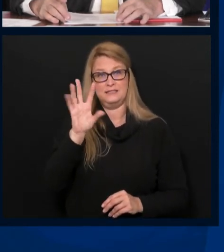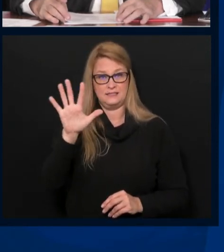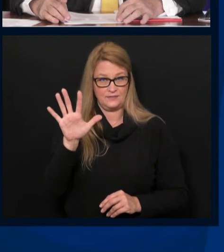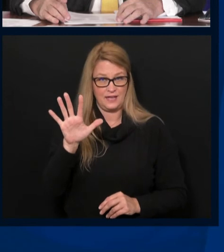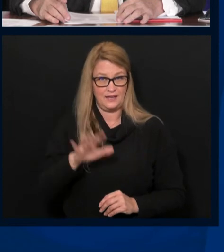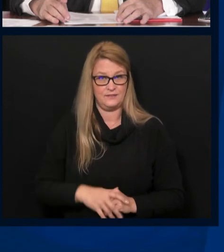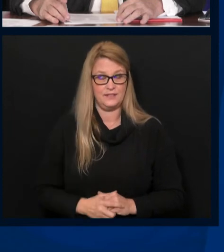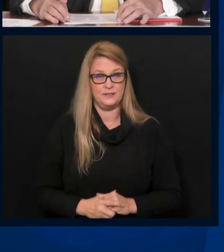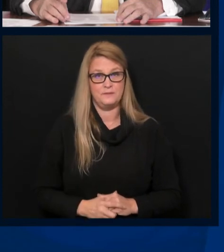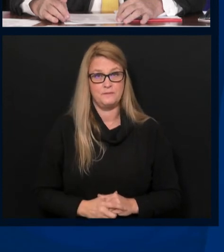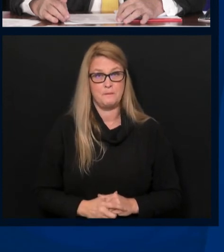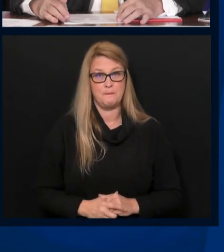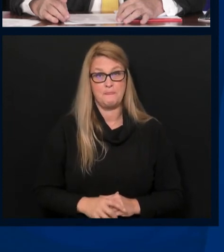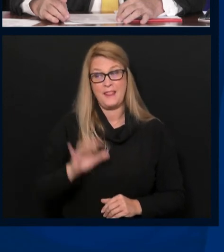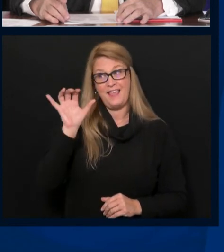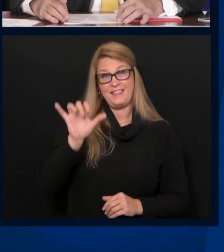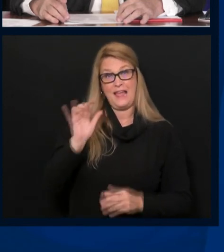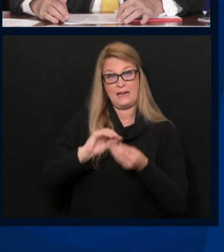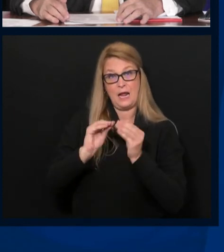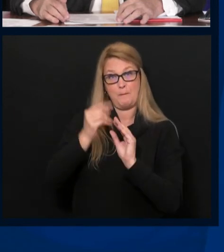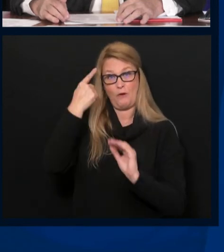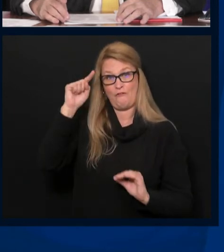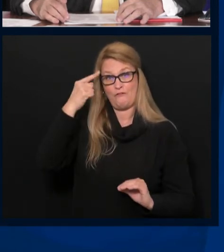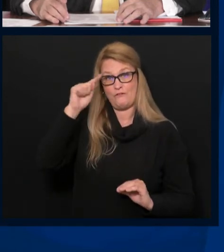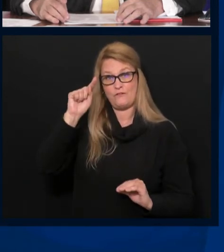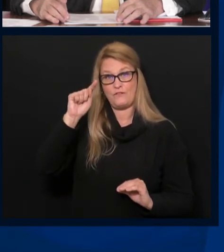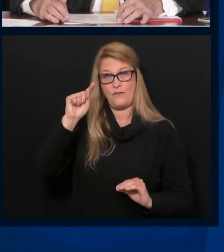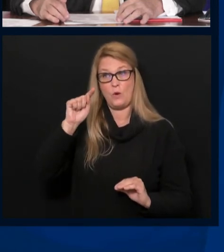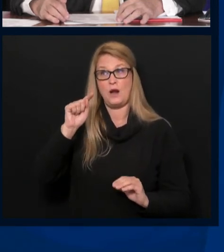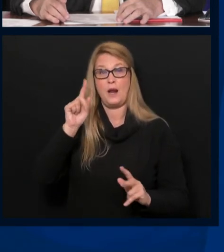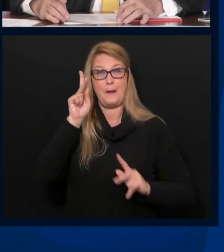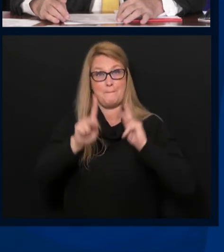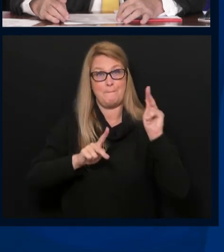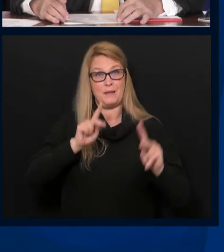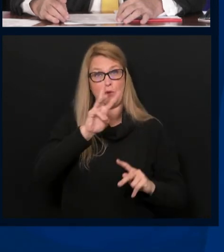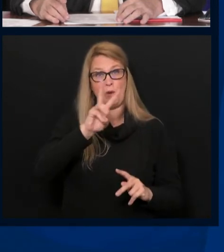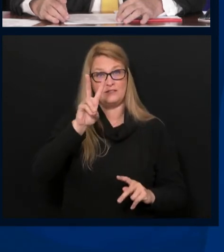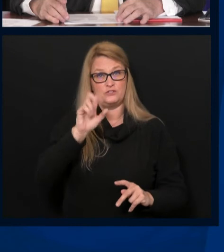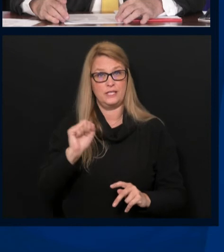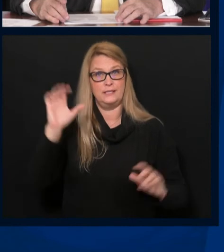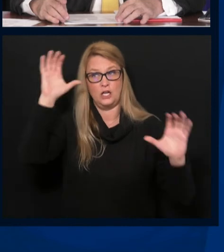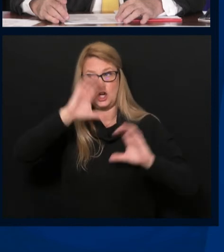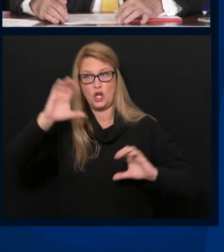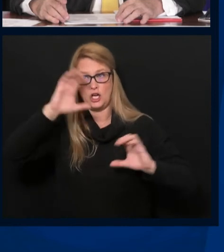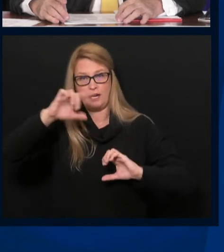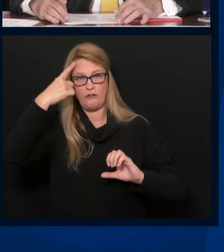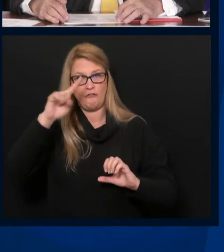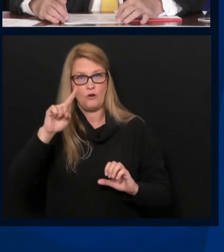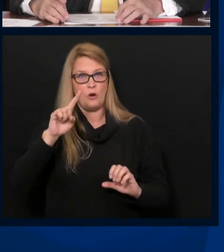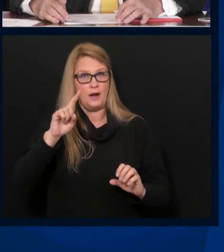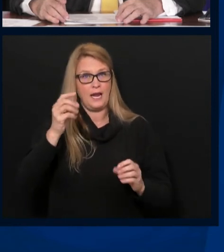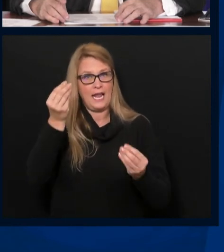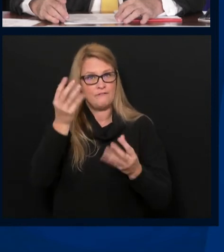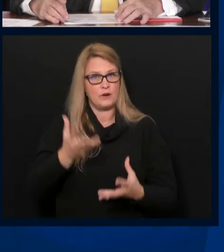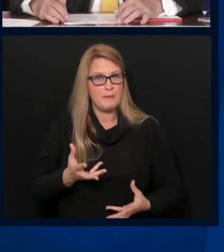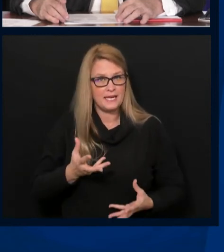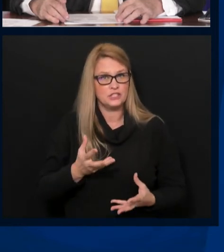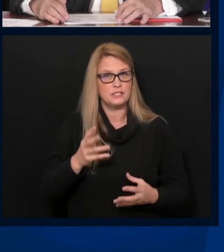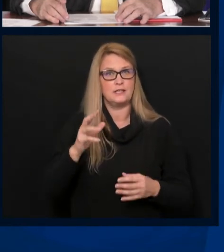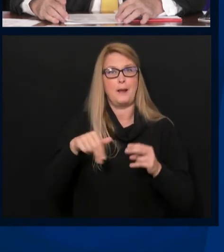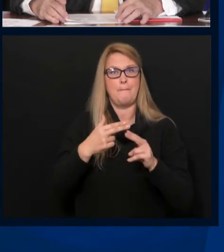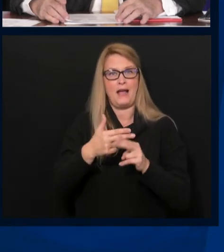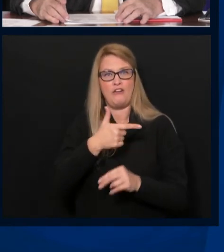1-833-734-0965. It will serve as a point of reference for West Virginians seeking information on COVID and their vaccines